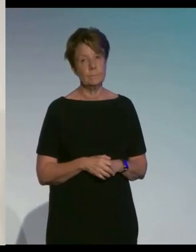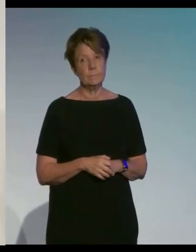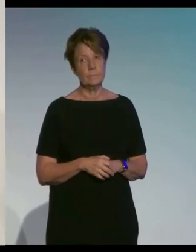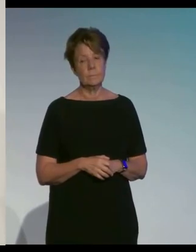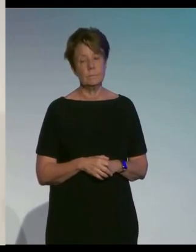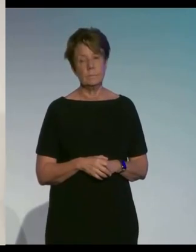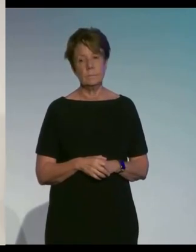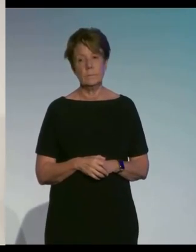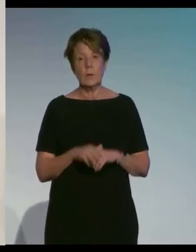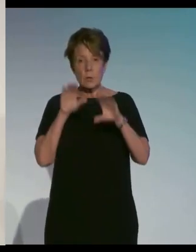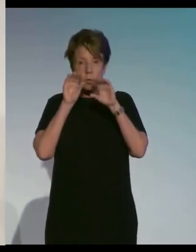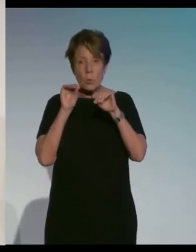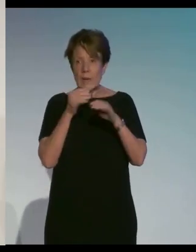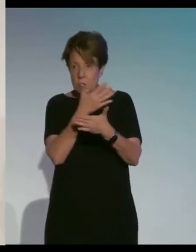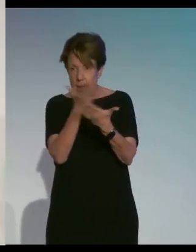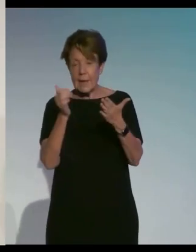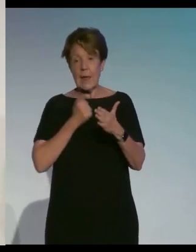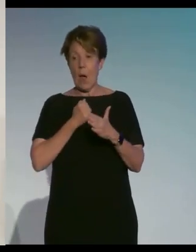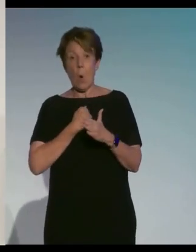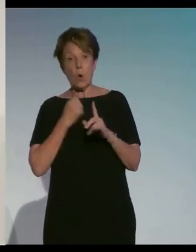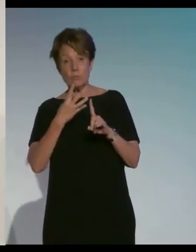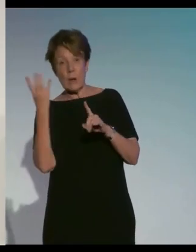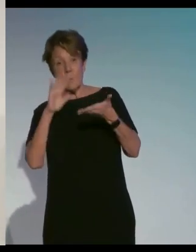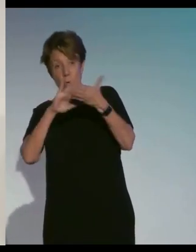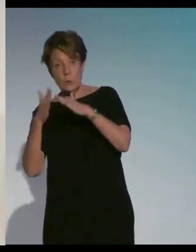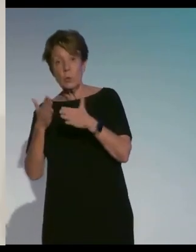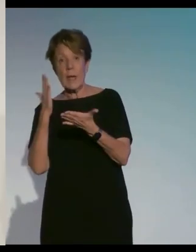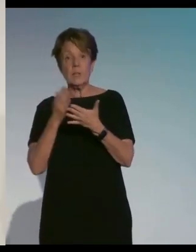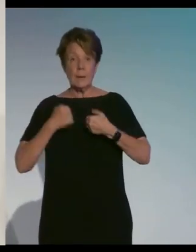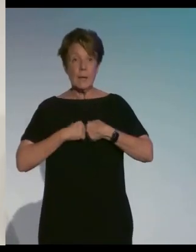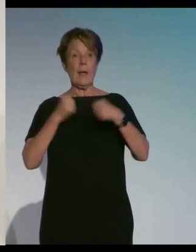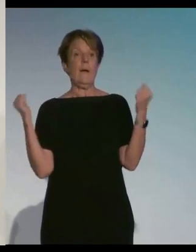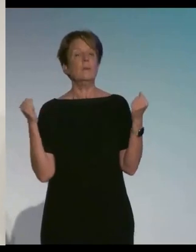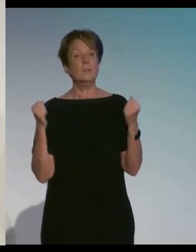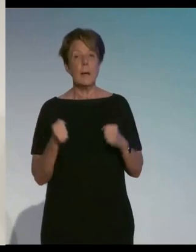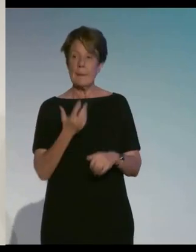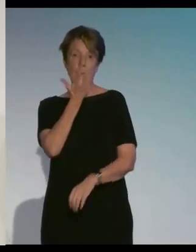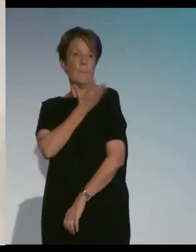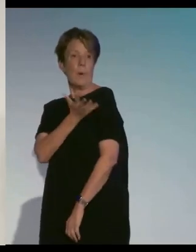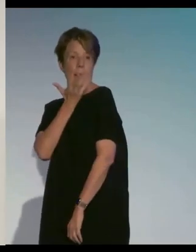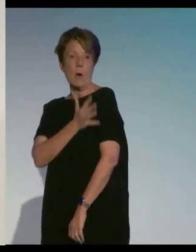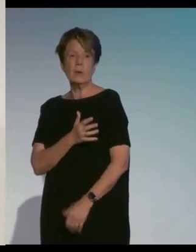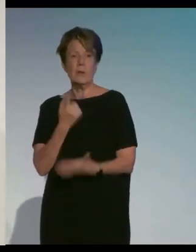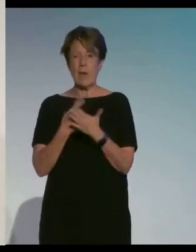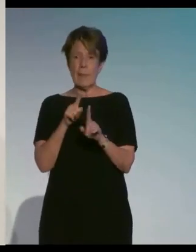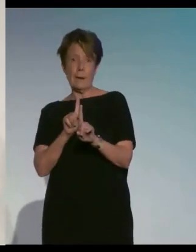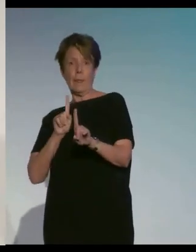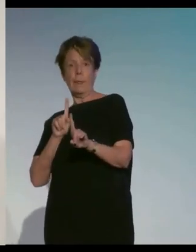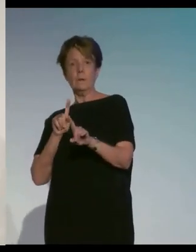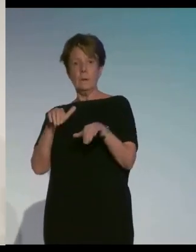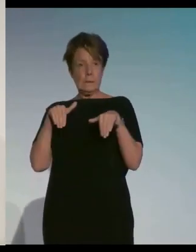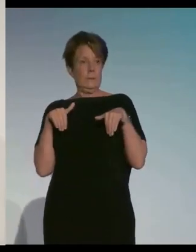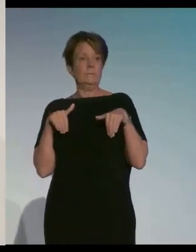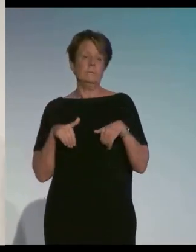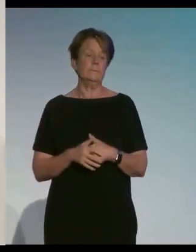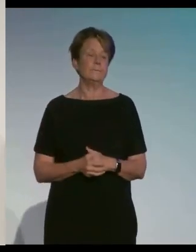and sensitize our own community to come out, to be proud of who they were instead of always being in the shadows, always hiding.